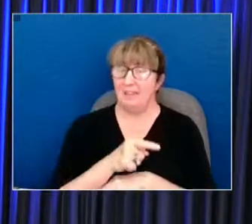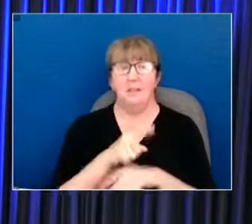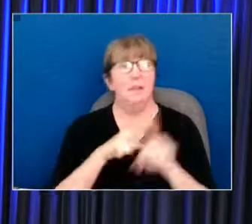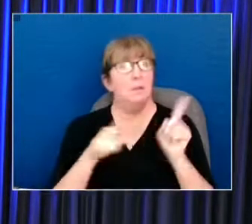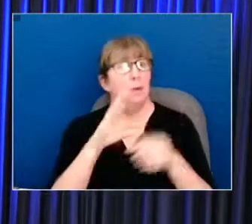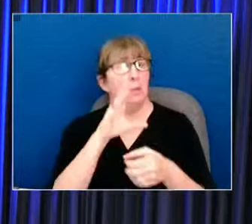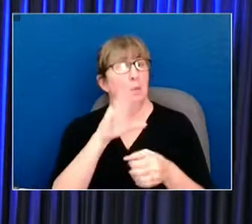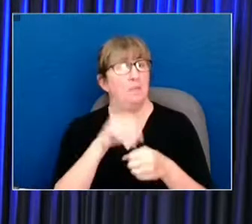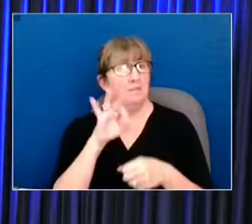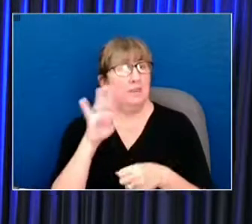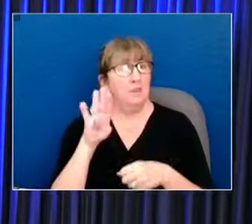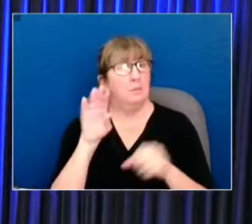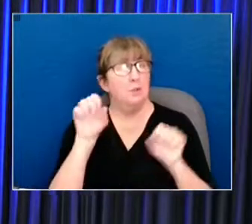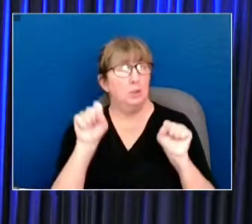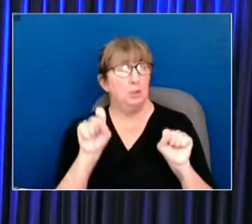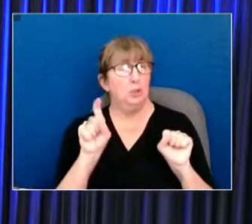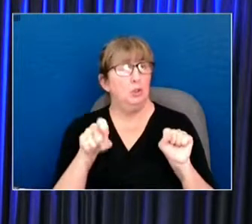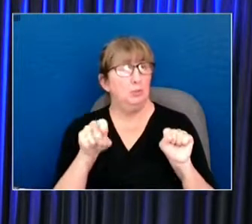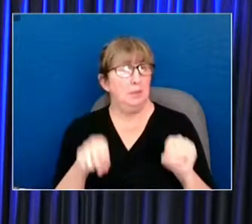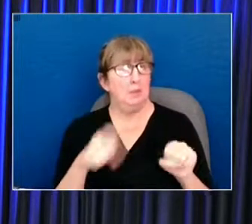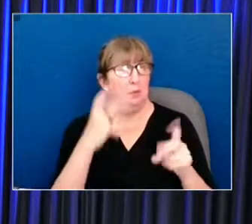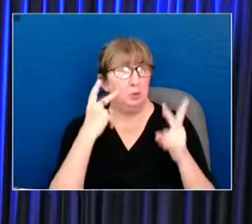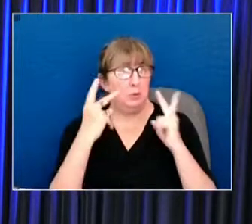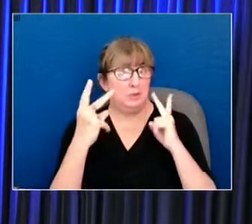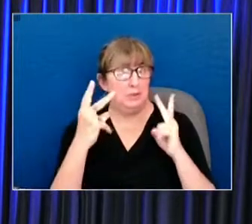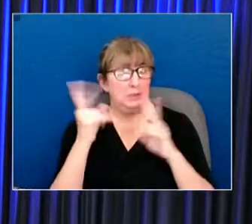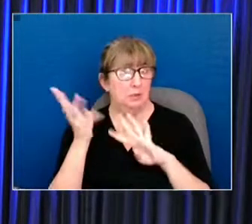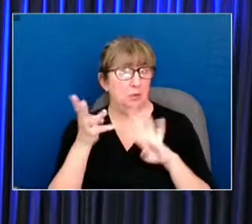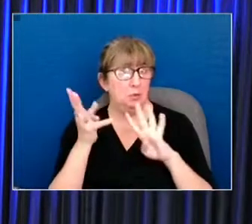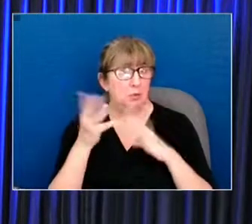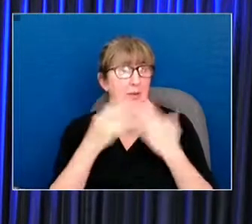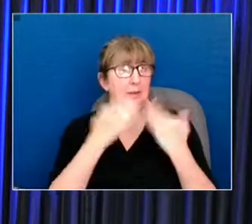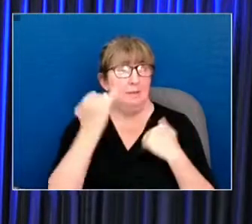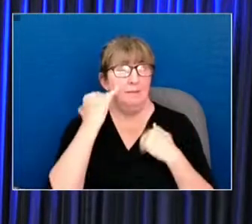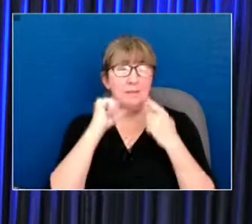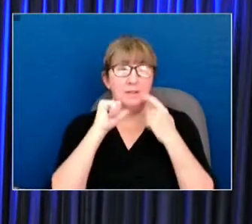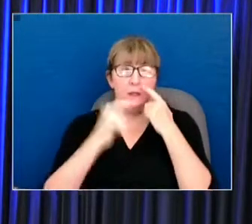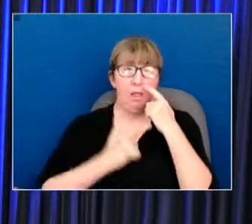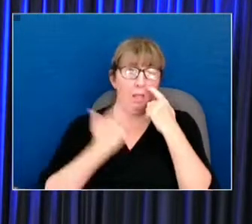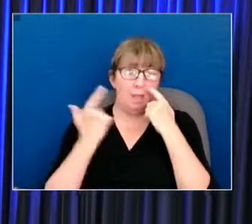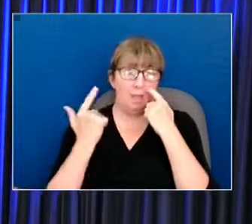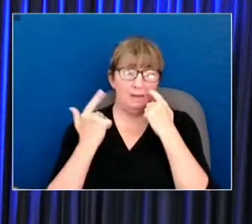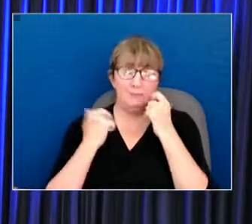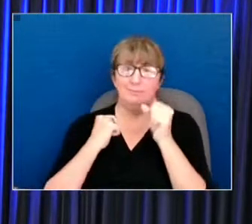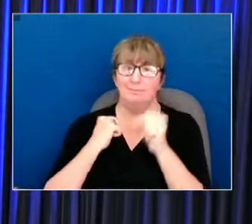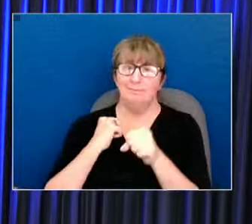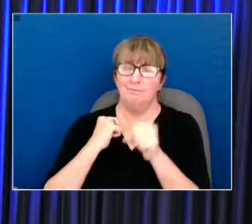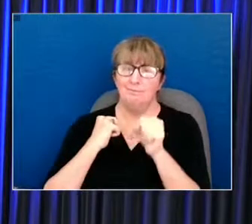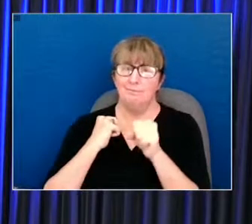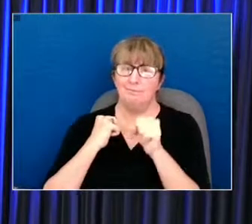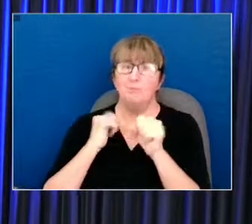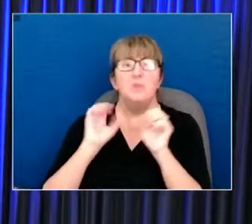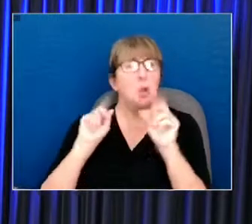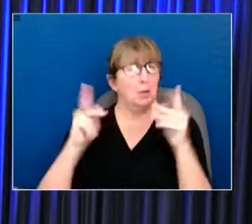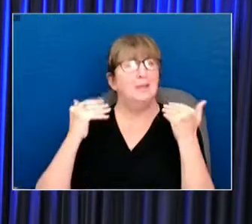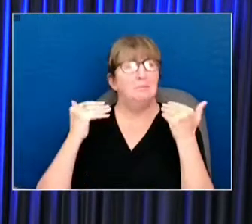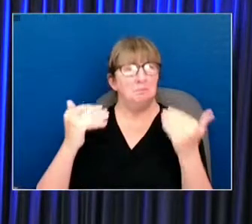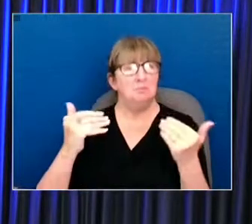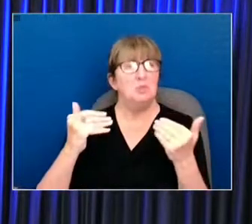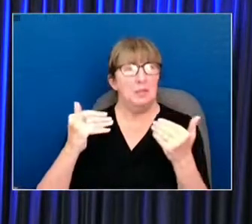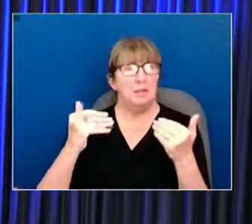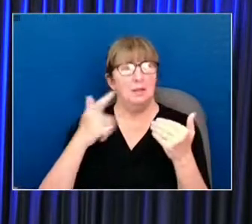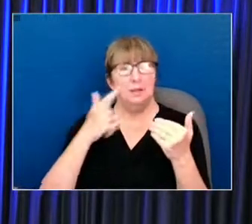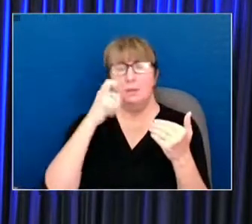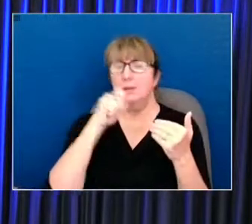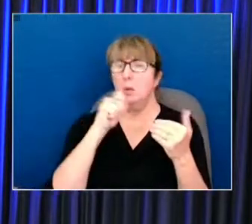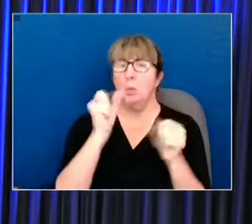able to see the stream coming in, even if you don't make it live. yeah. Okay, let's do that then, because then I just won't make it